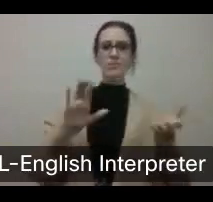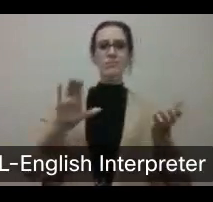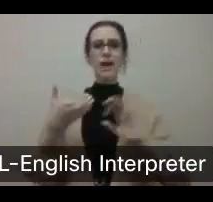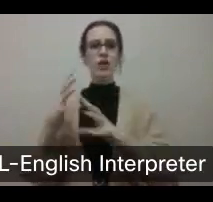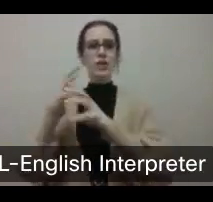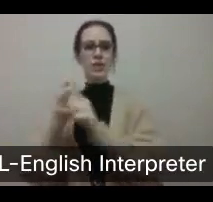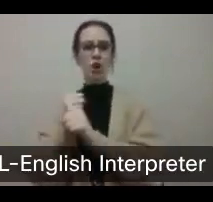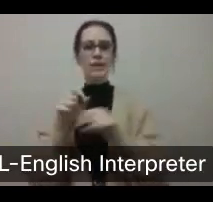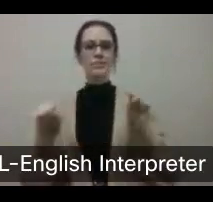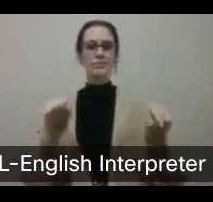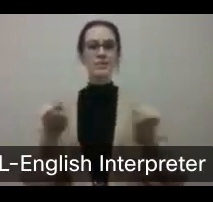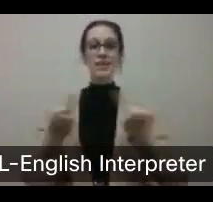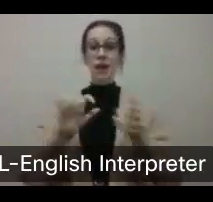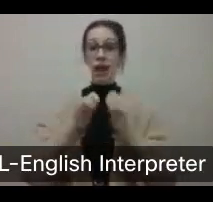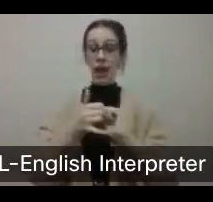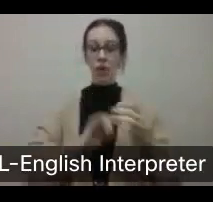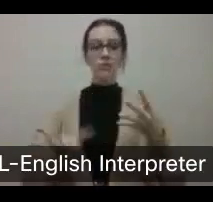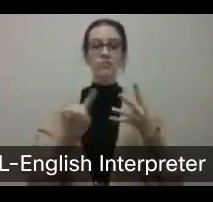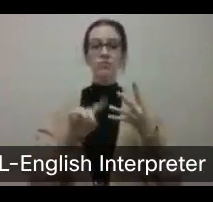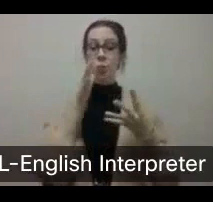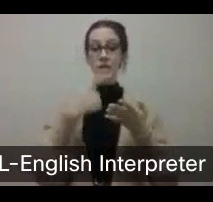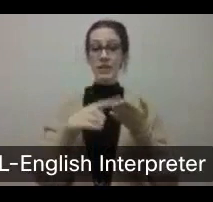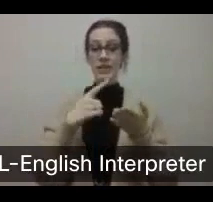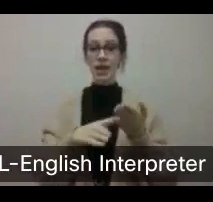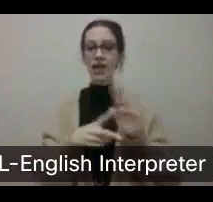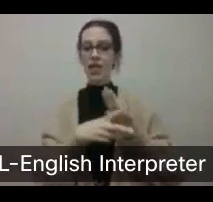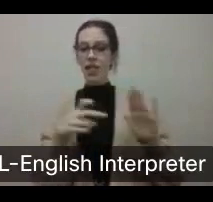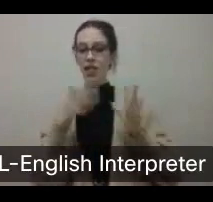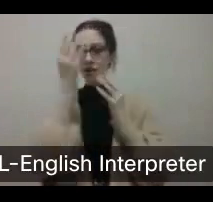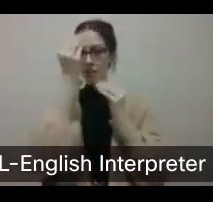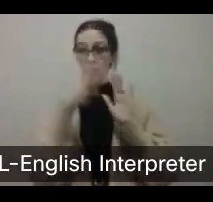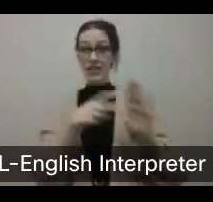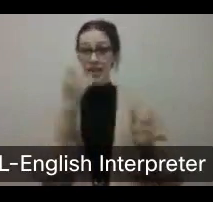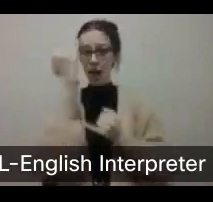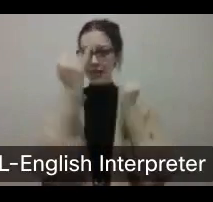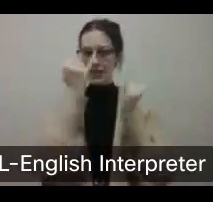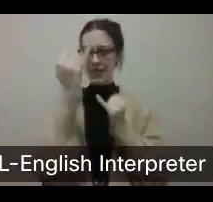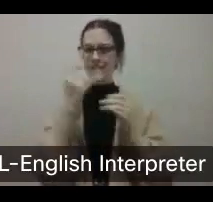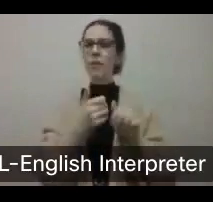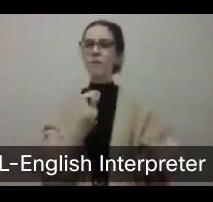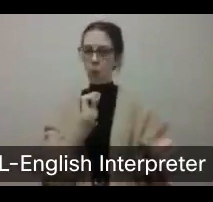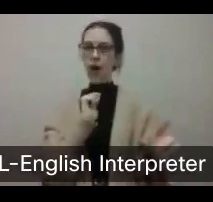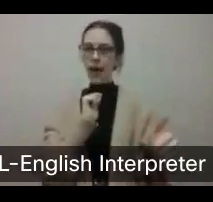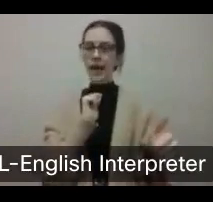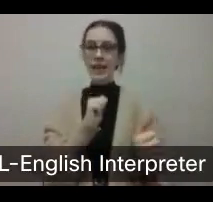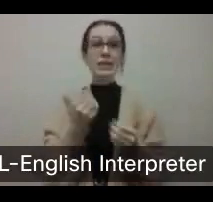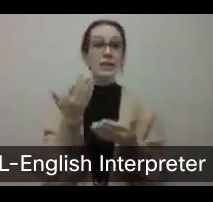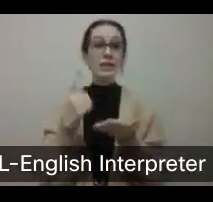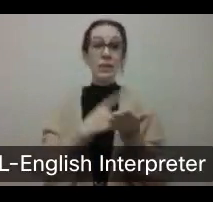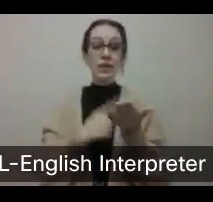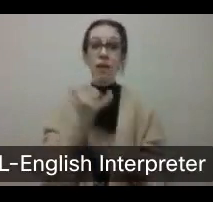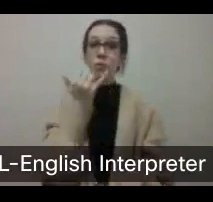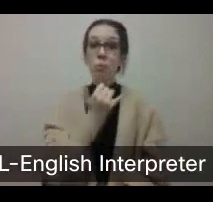discuss how to avoid plagiarism and how we sometimes accidentally can plagiarize when we are trying to